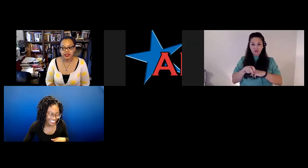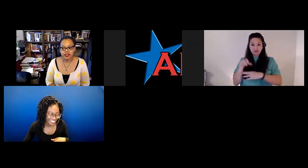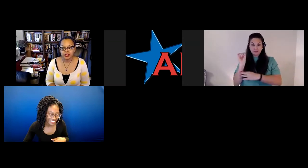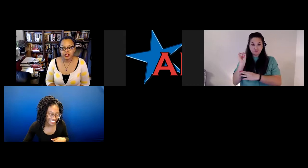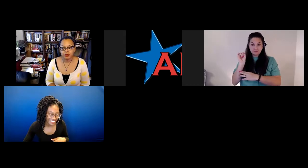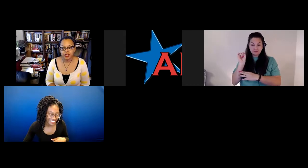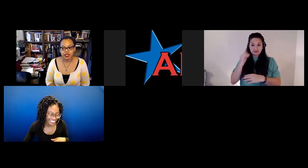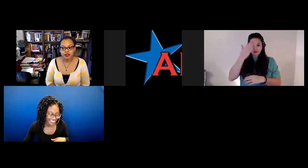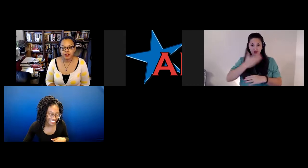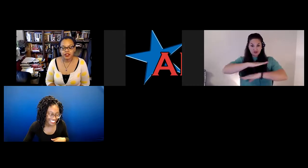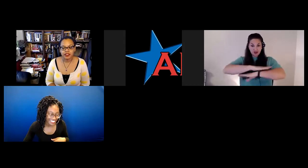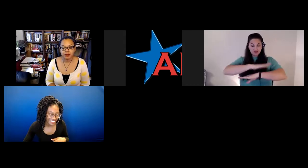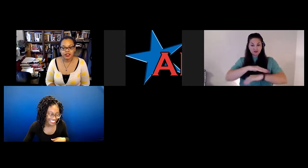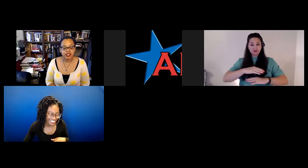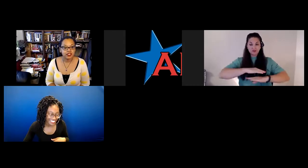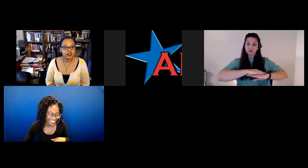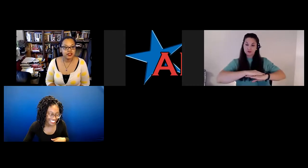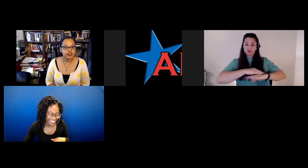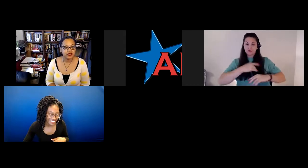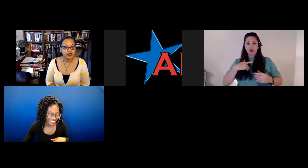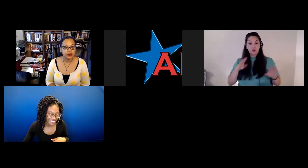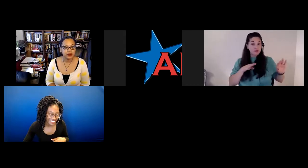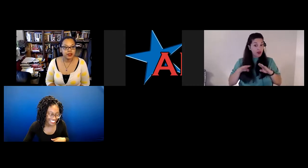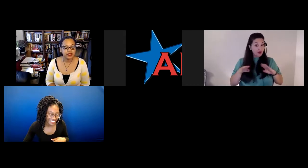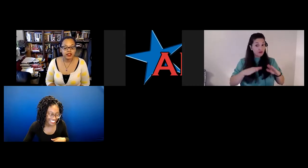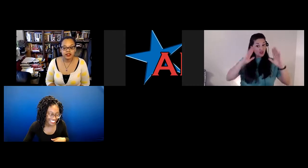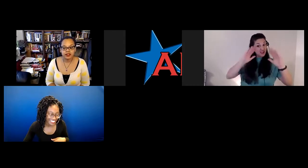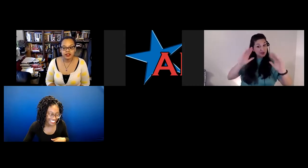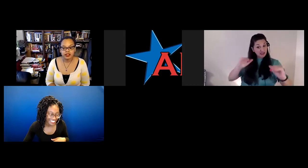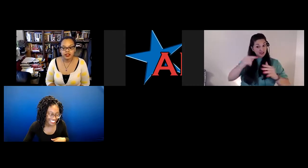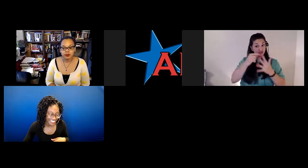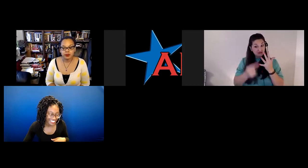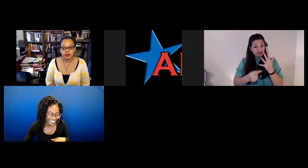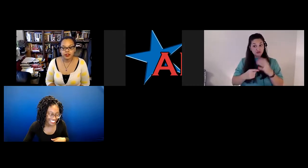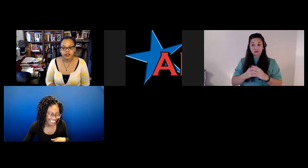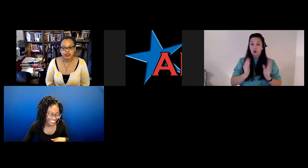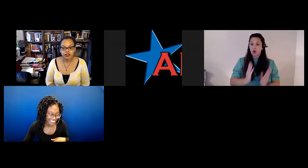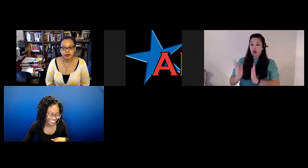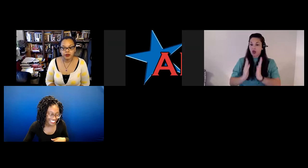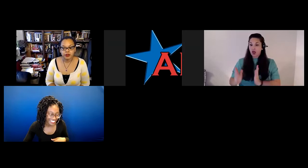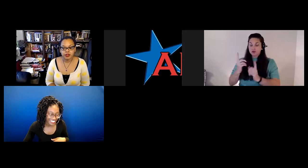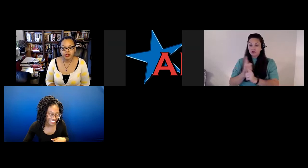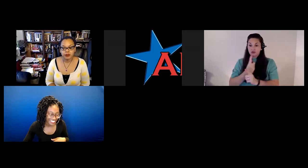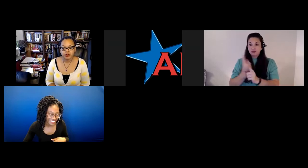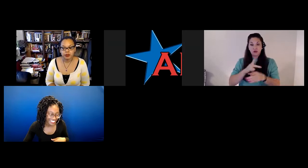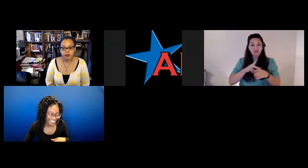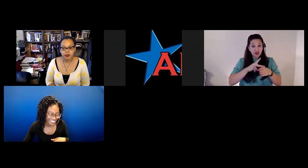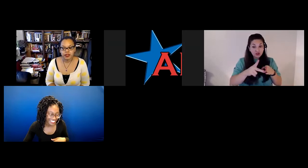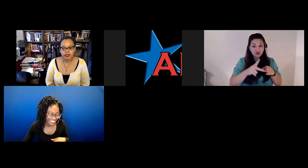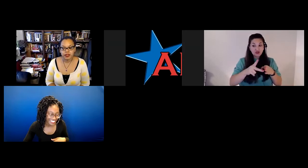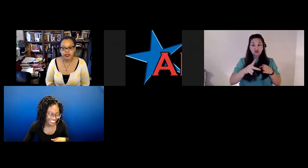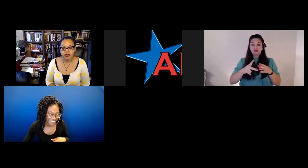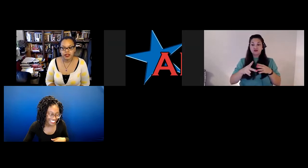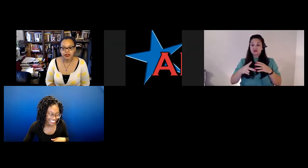desk. Behavioral expectations, organized. Professionalism equals what comes to my